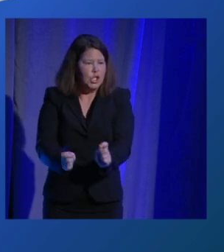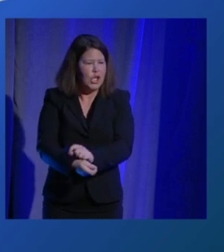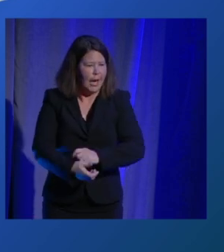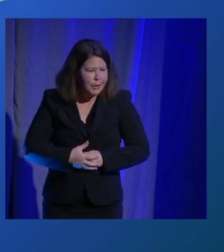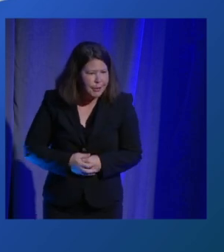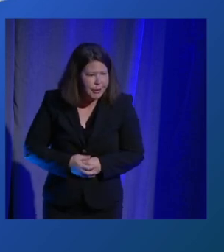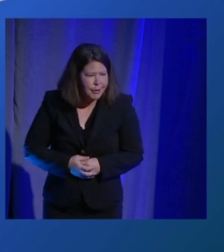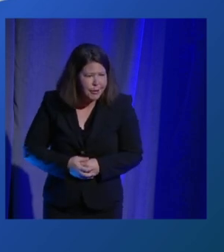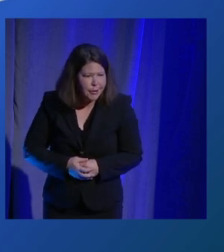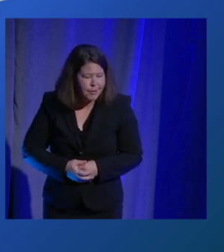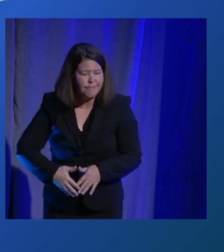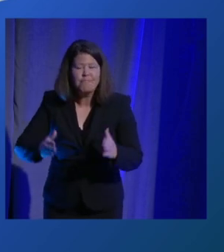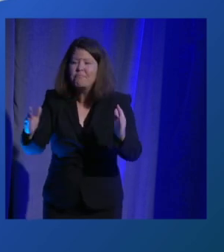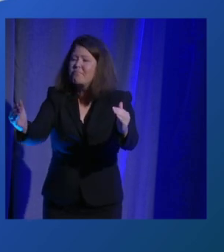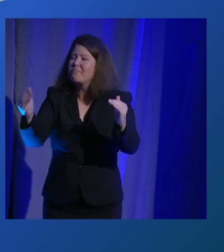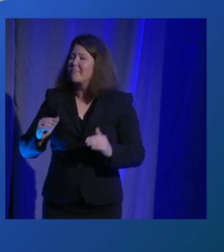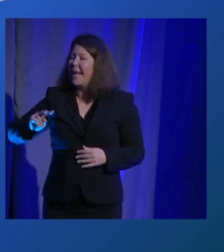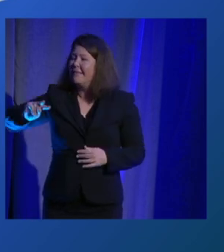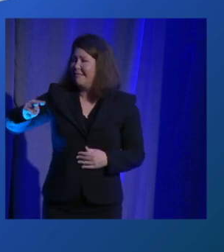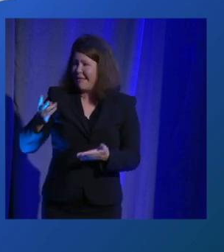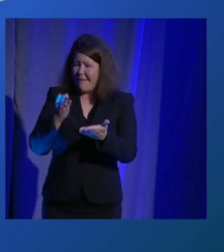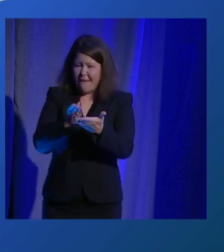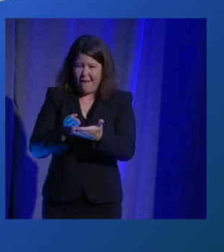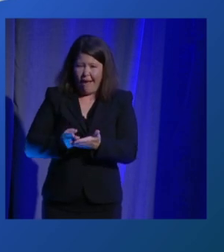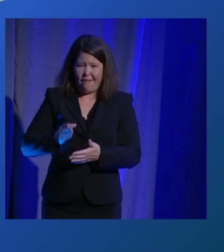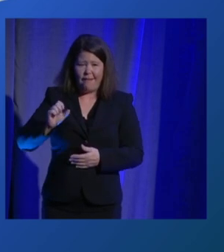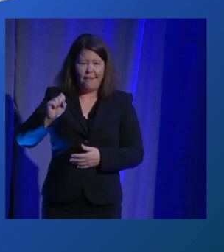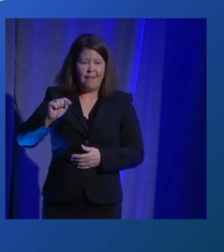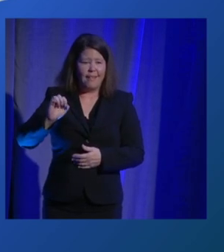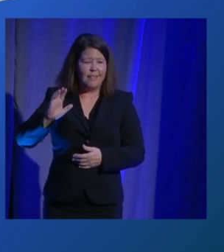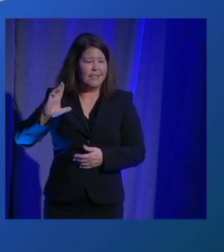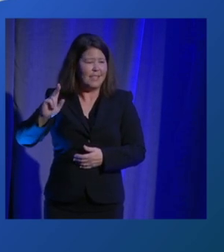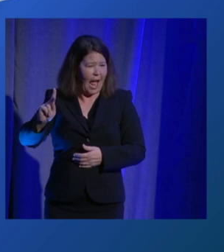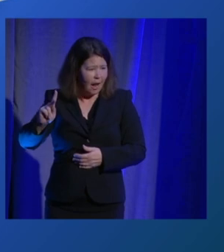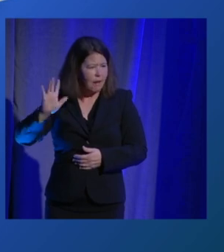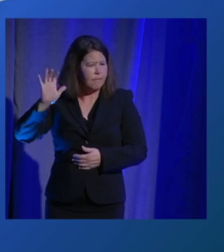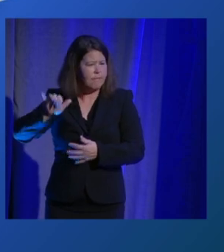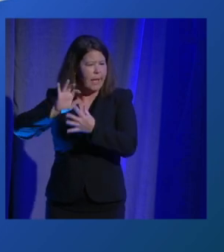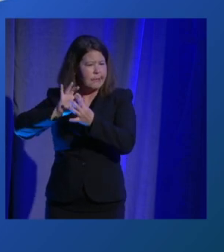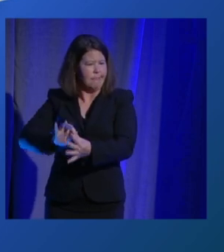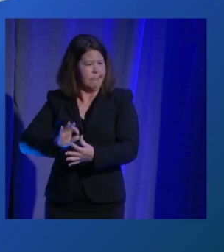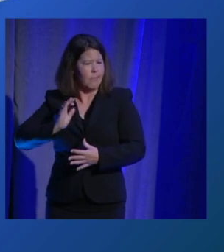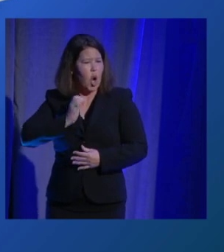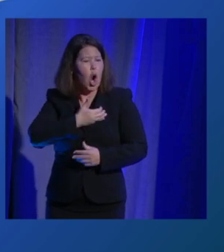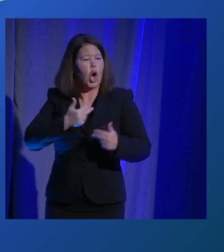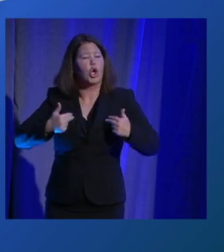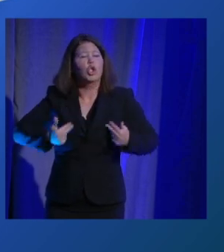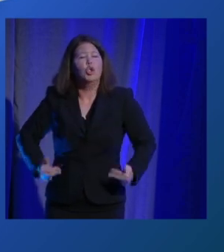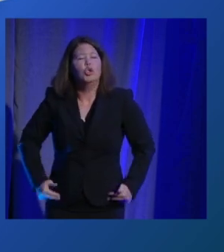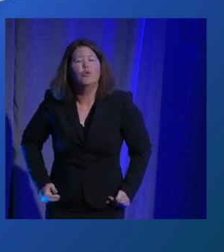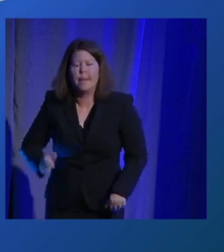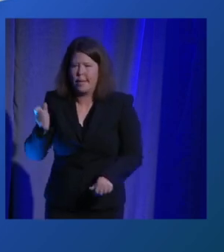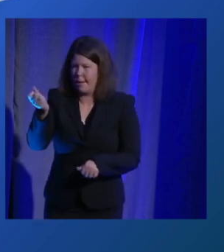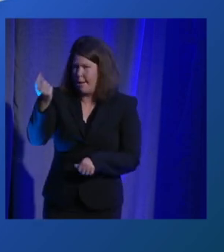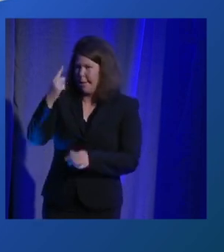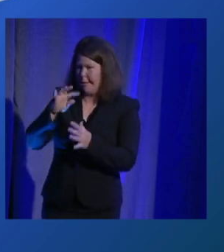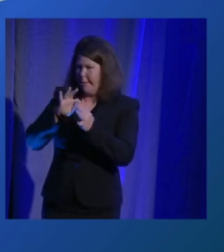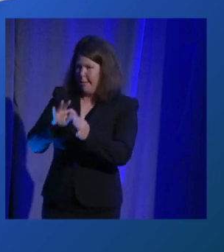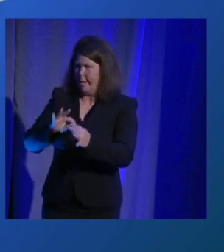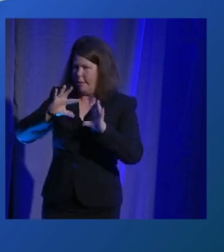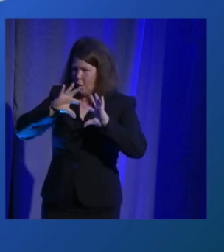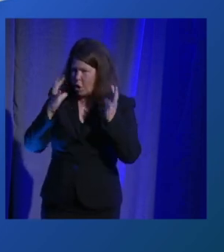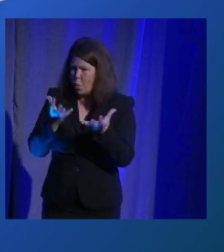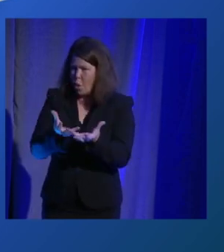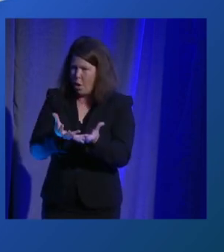built about our human understanding of the world so we build layers that humans can understand